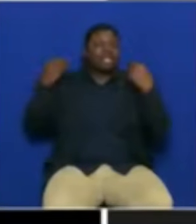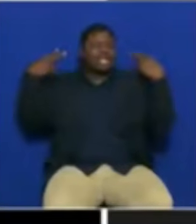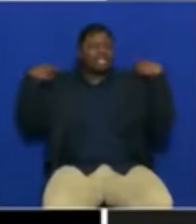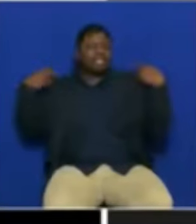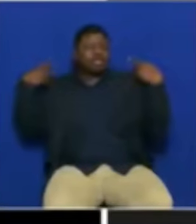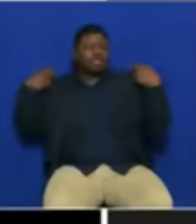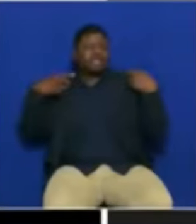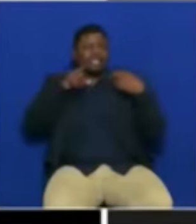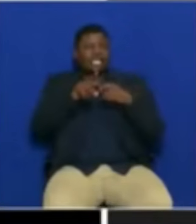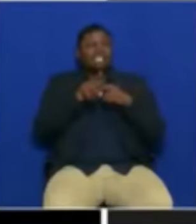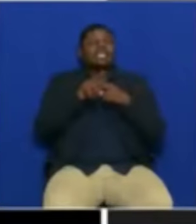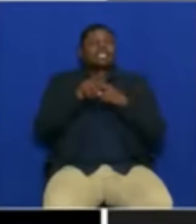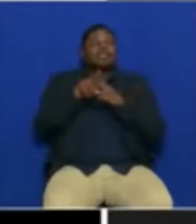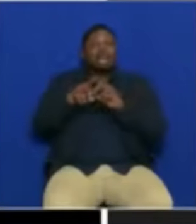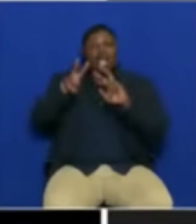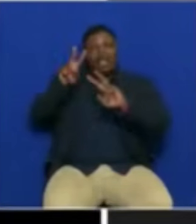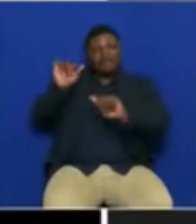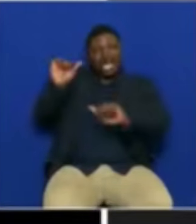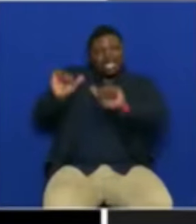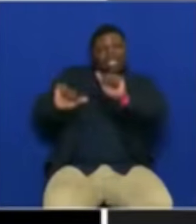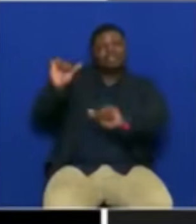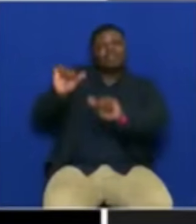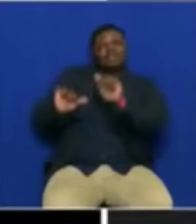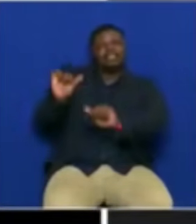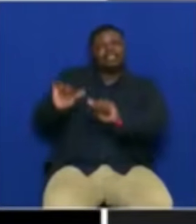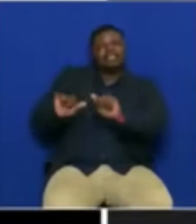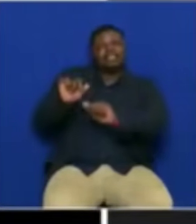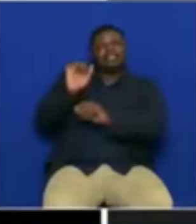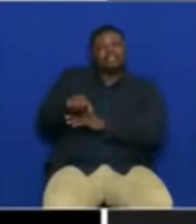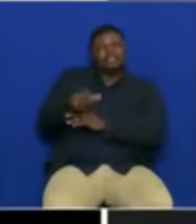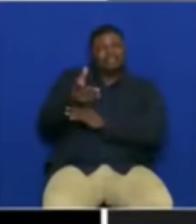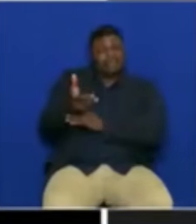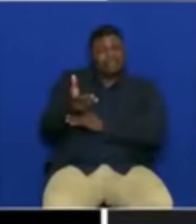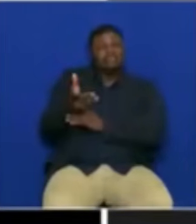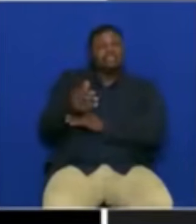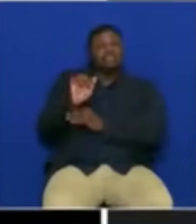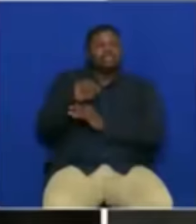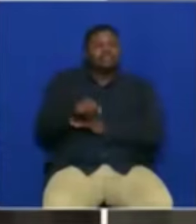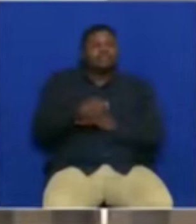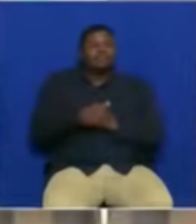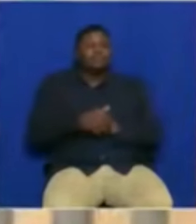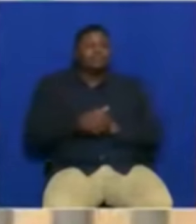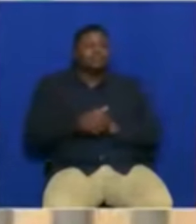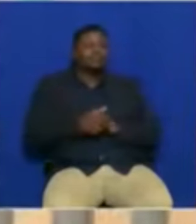Okay. And in fact, we know that